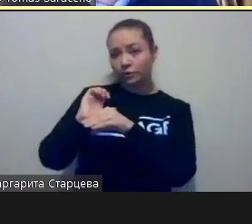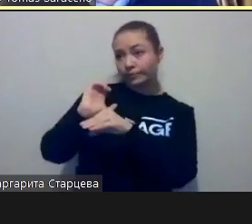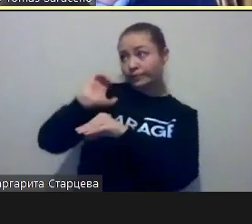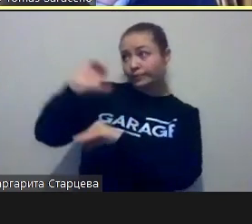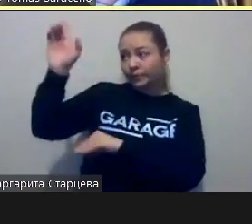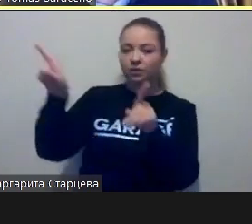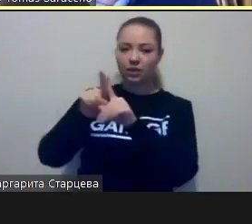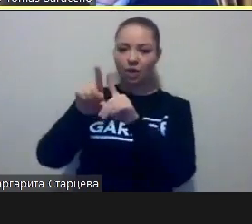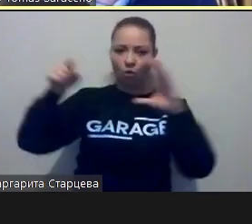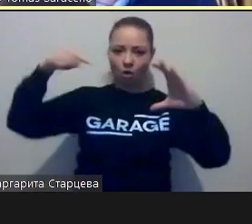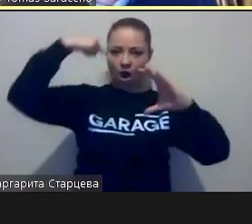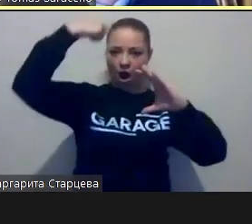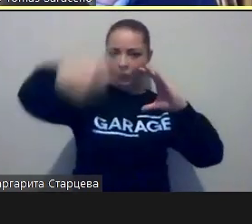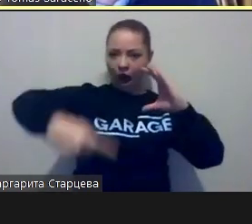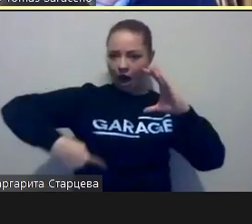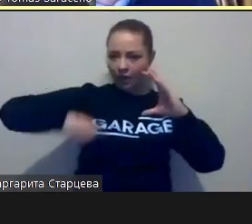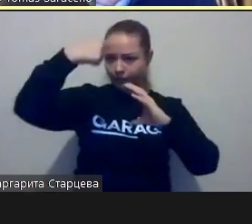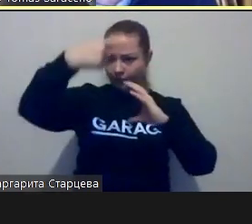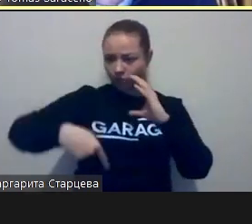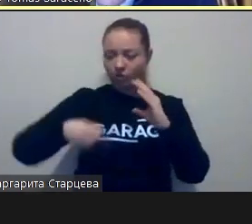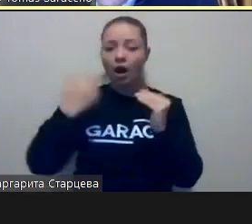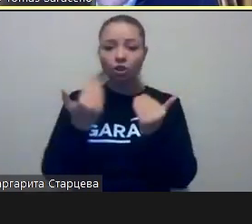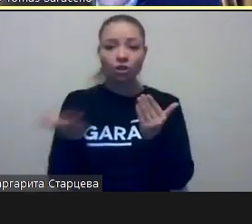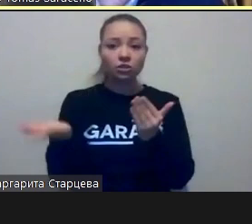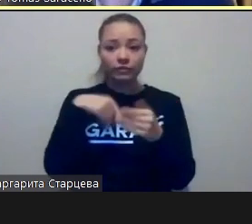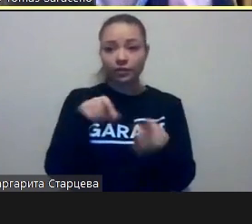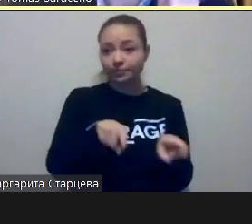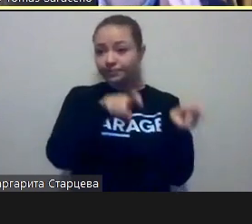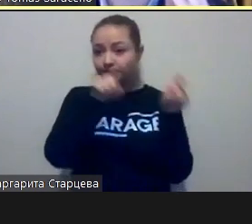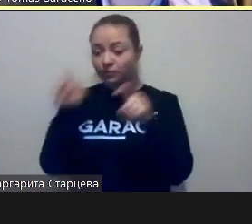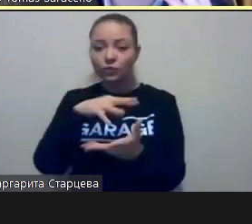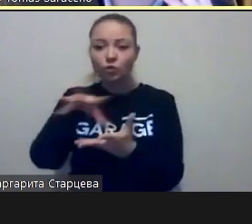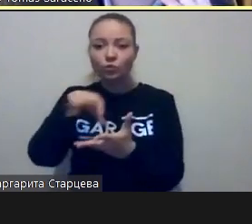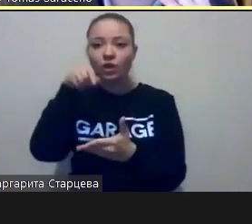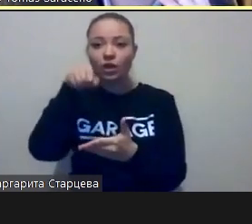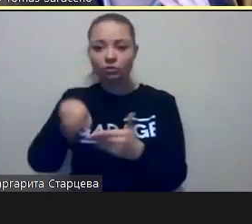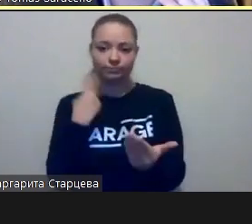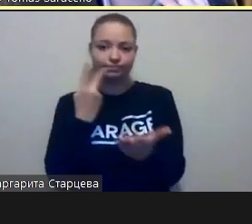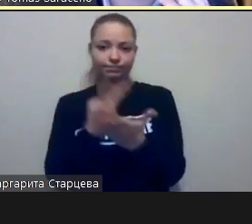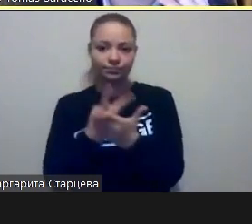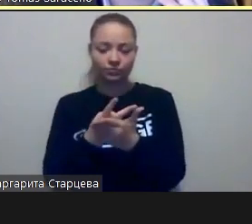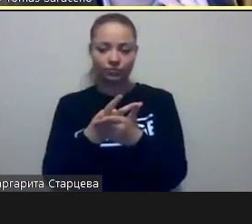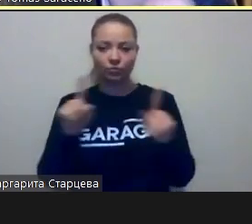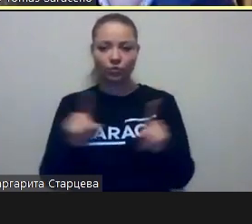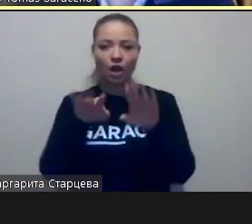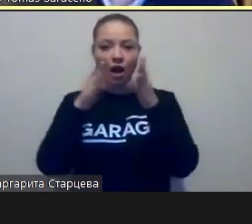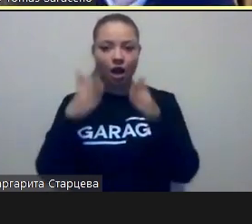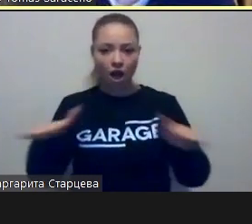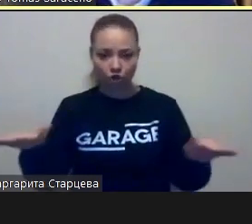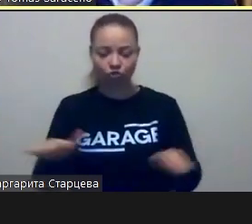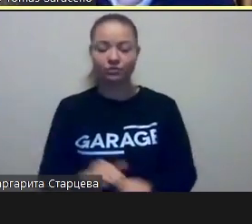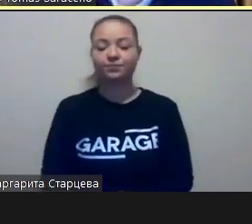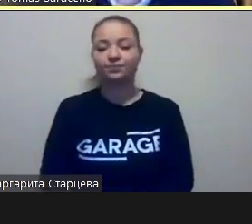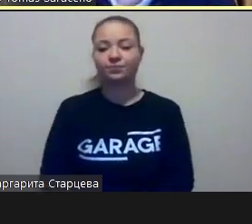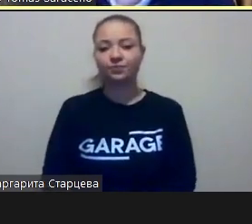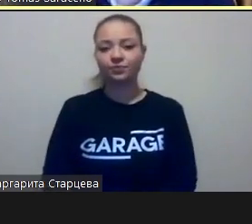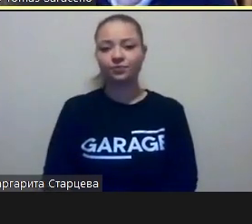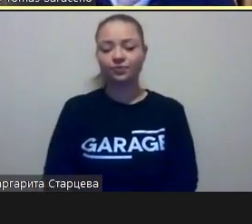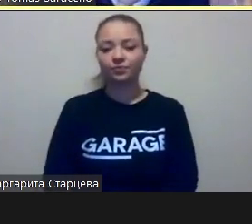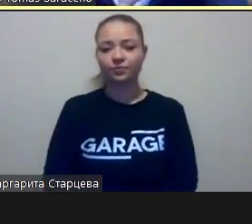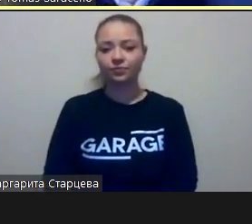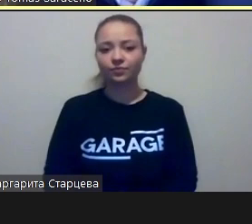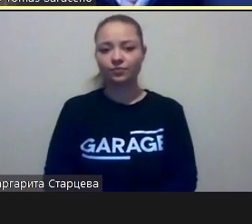the sculpture that it's presented at Garage. And let me have a look a little bit for the public, which is following